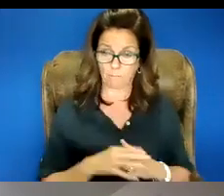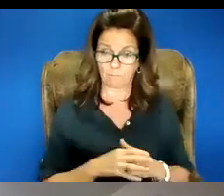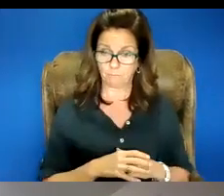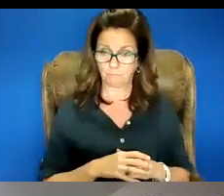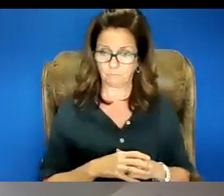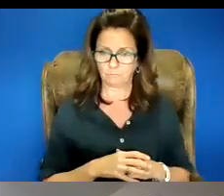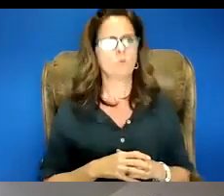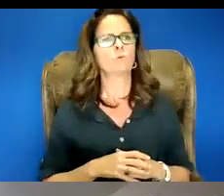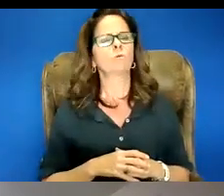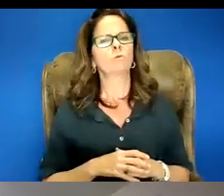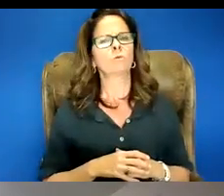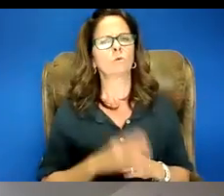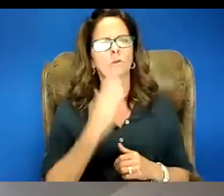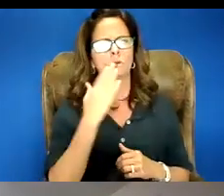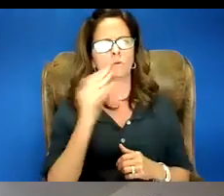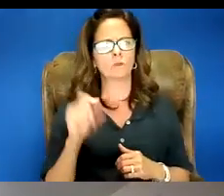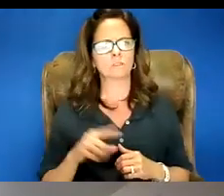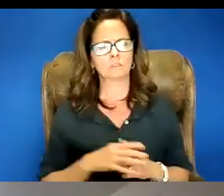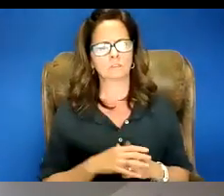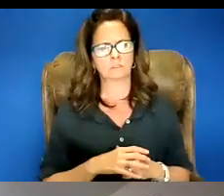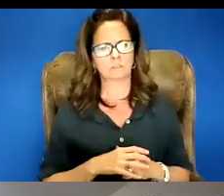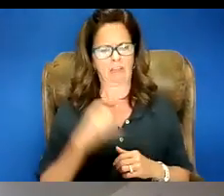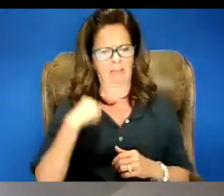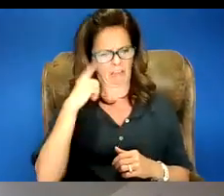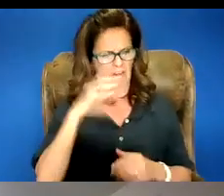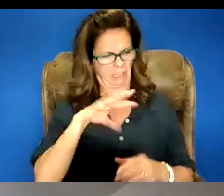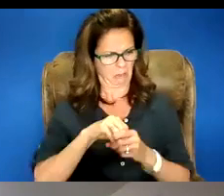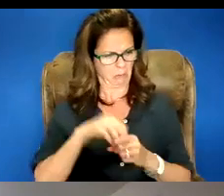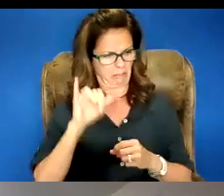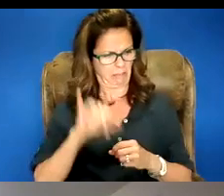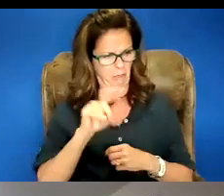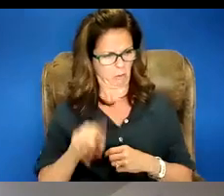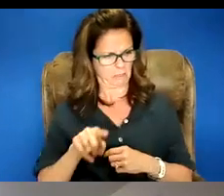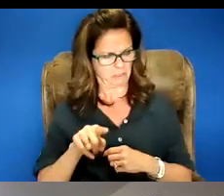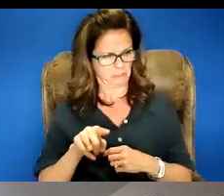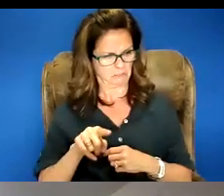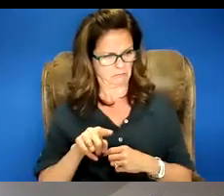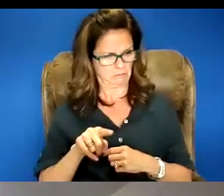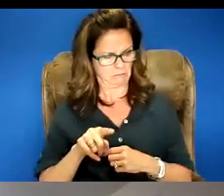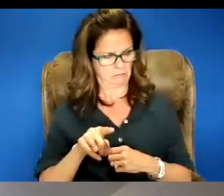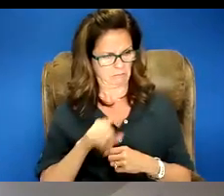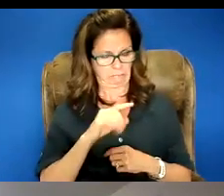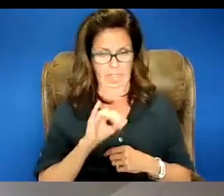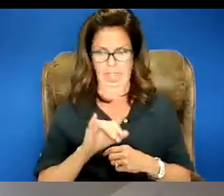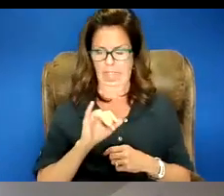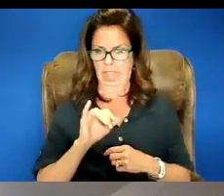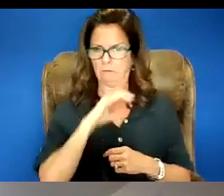Oh, that's a good question, because I was sure that I put that in there, and if I didn't, then I need to fix it.